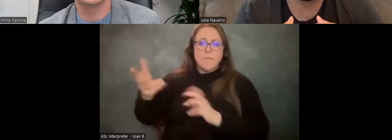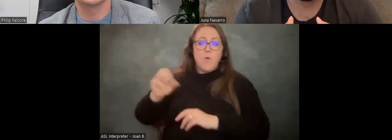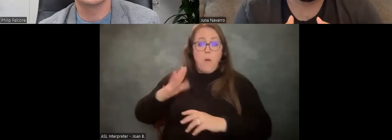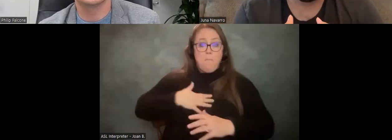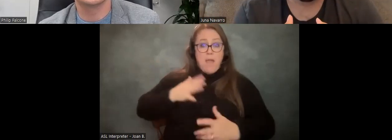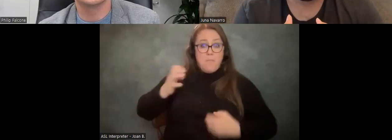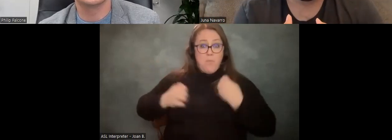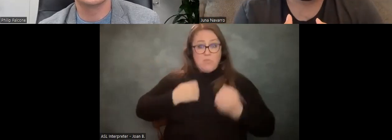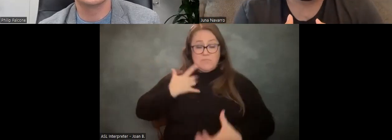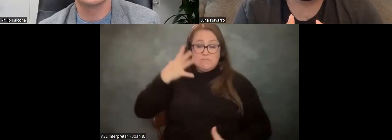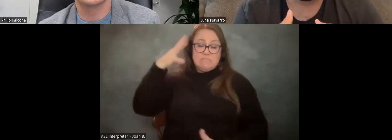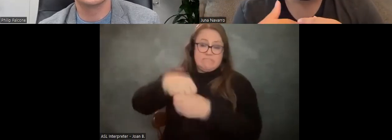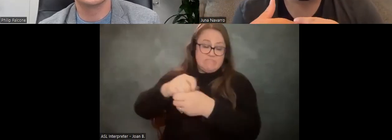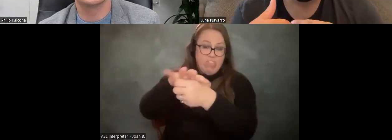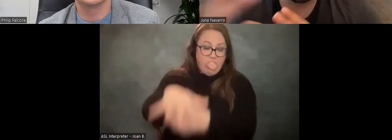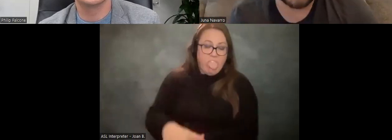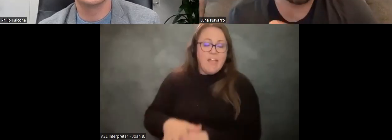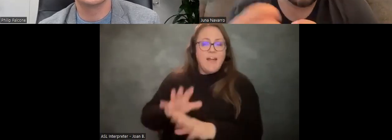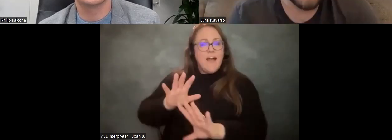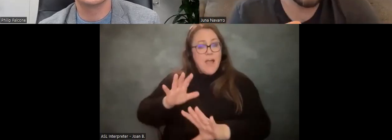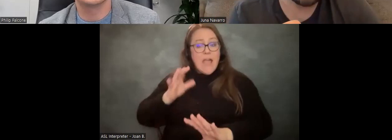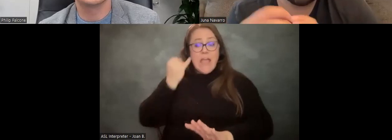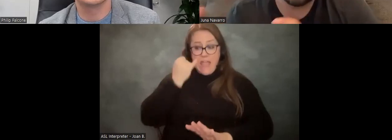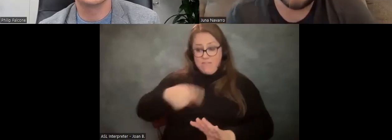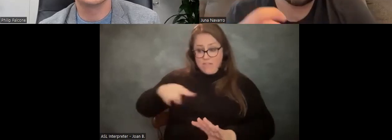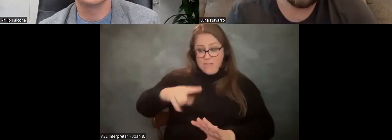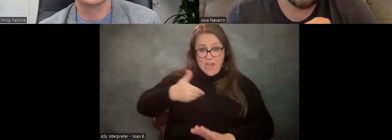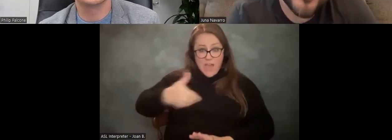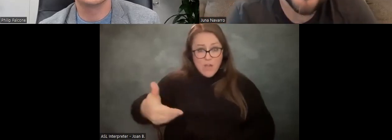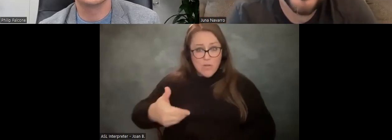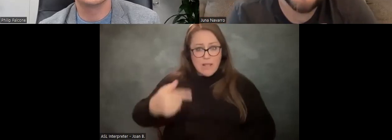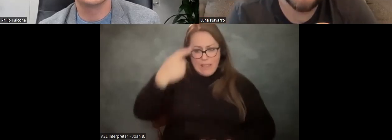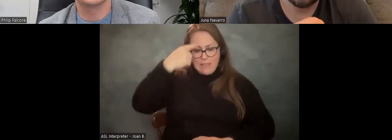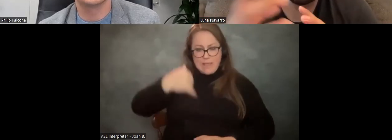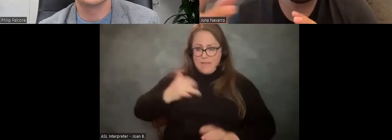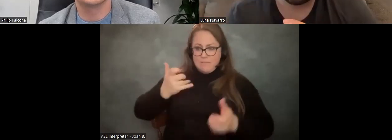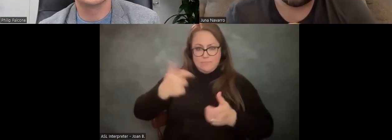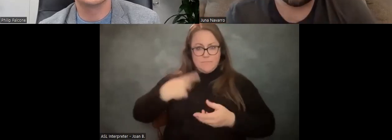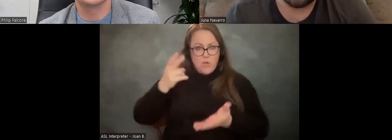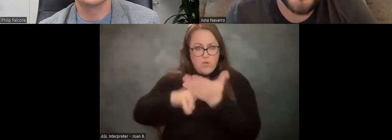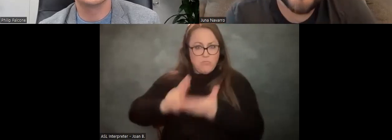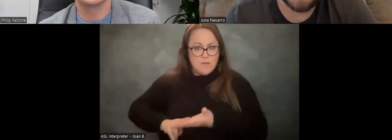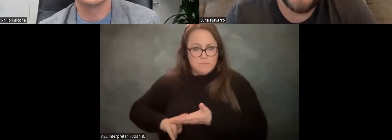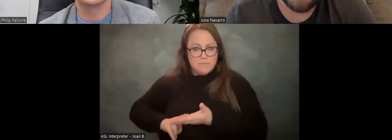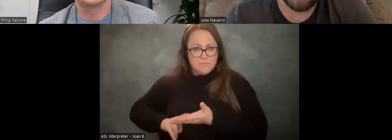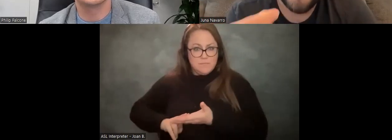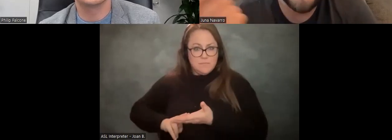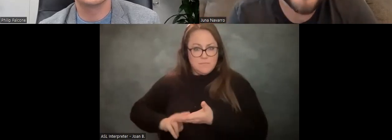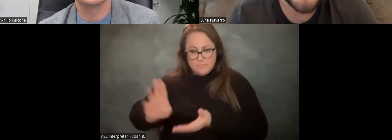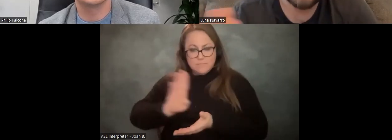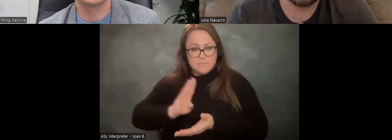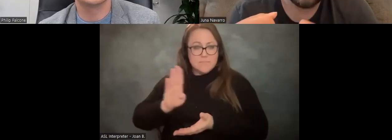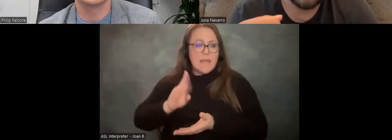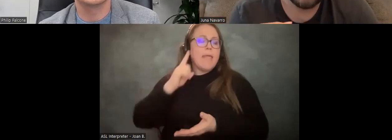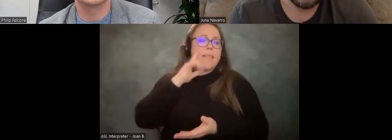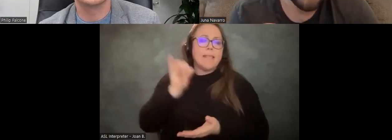that when organizations hire us, they look at us as a private contractor. So they've hired wall